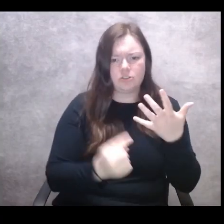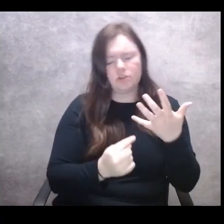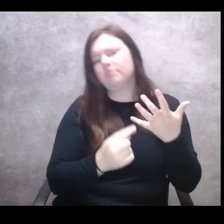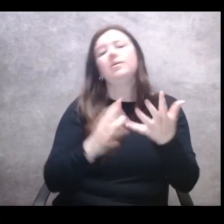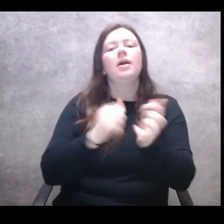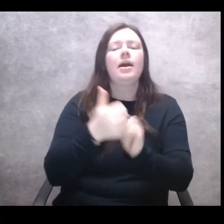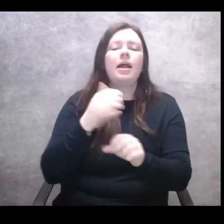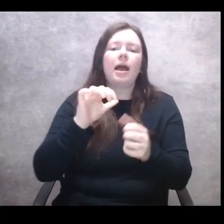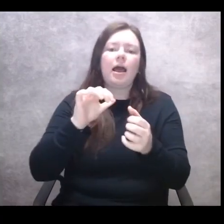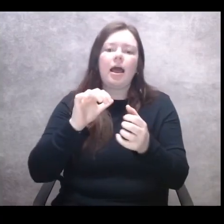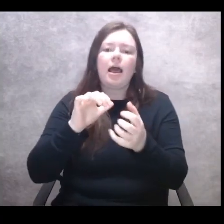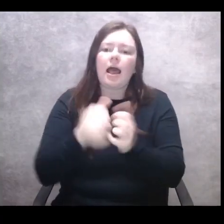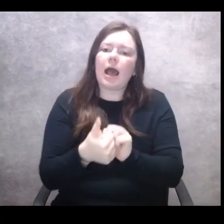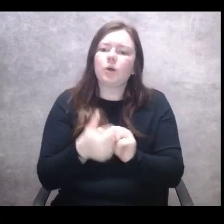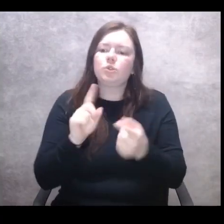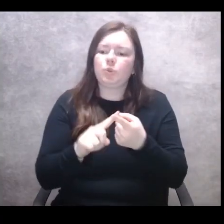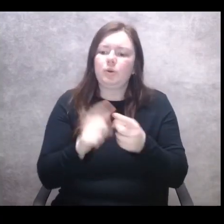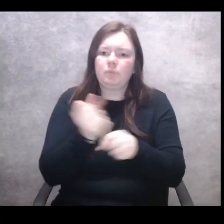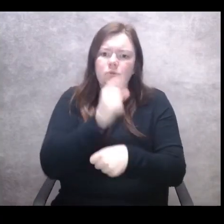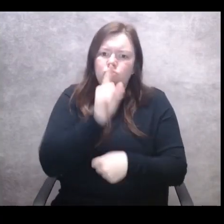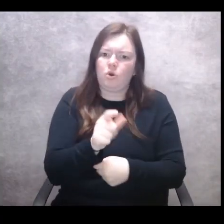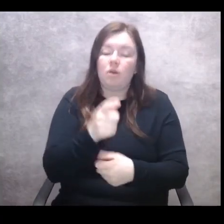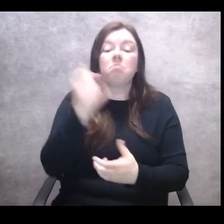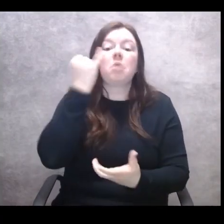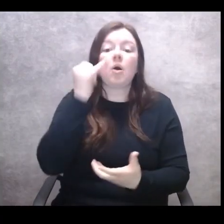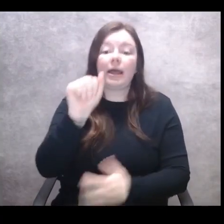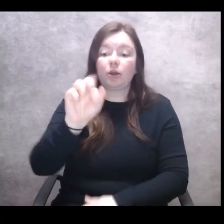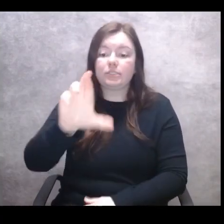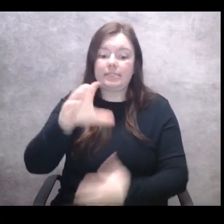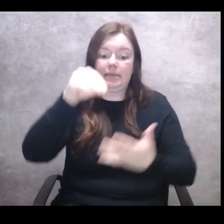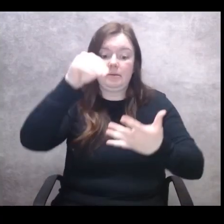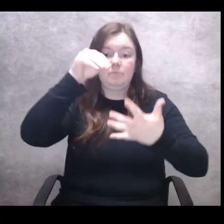considering each factor, and how to ensure if the ARC marks any